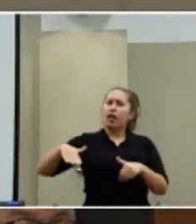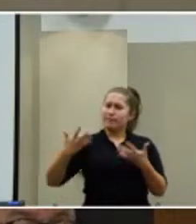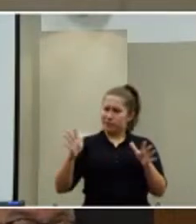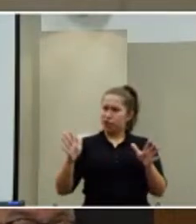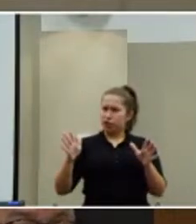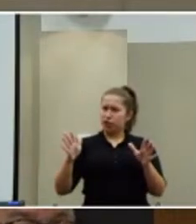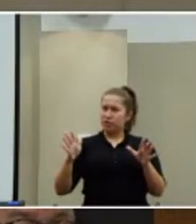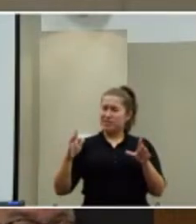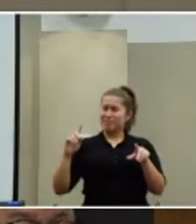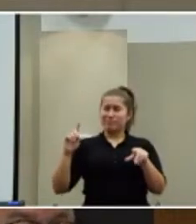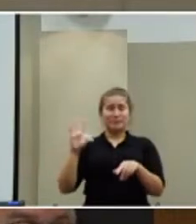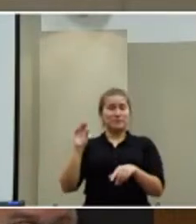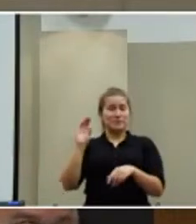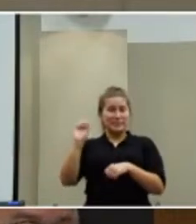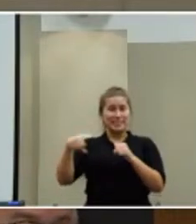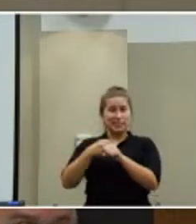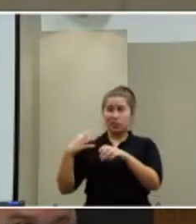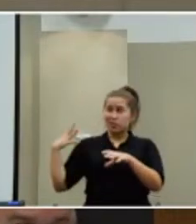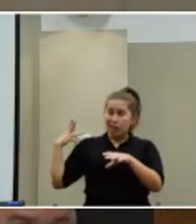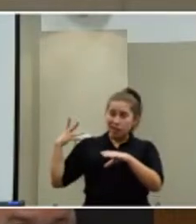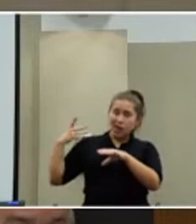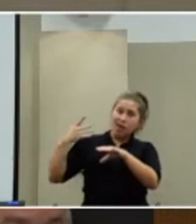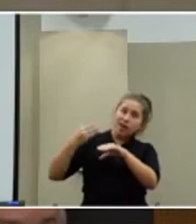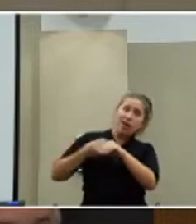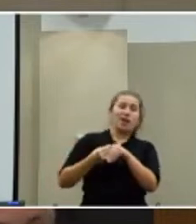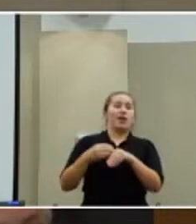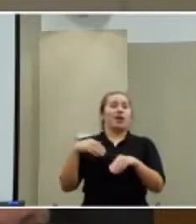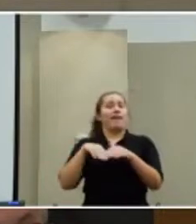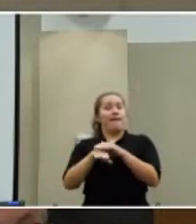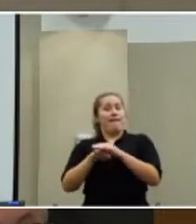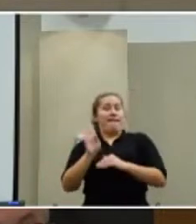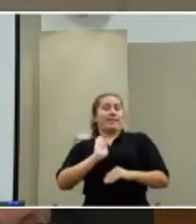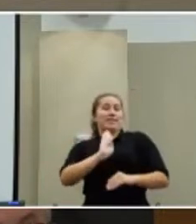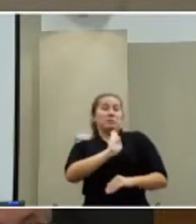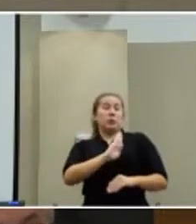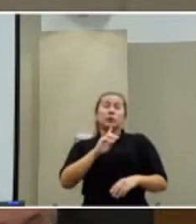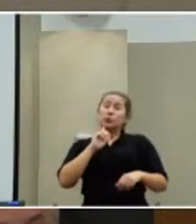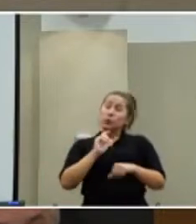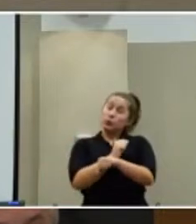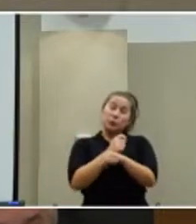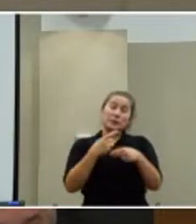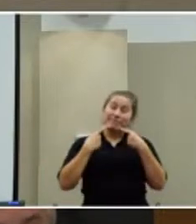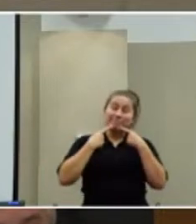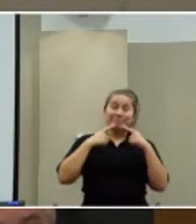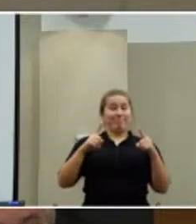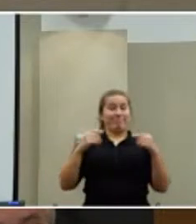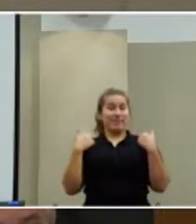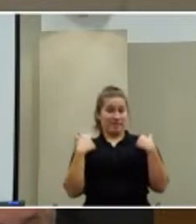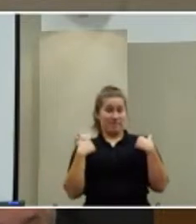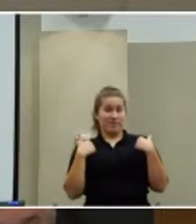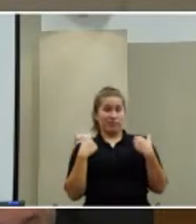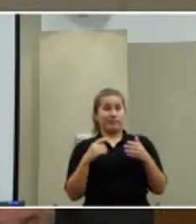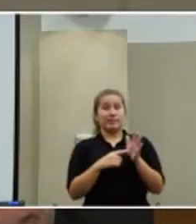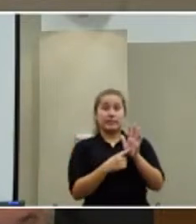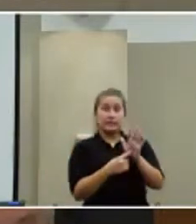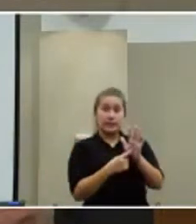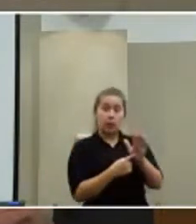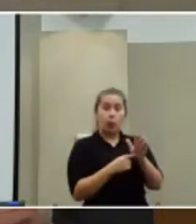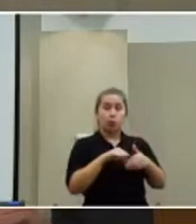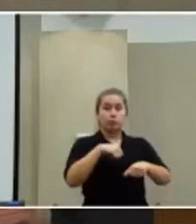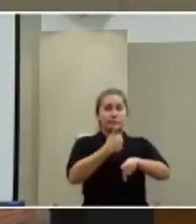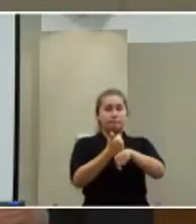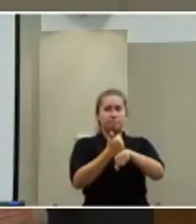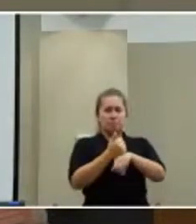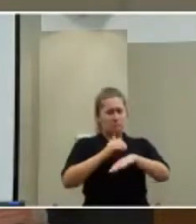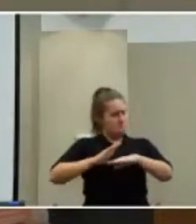the last 5 decades, the Access Board has significant accomplishments, such as issuing minimum guidelines